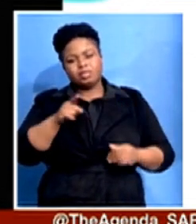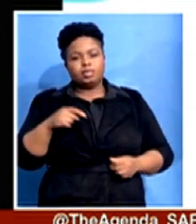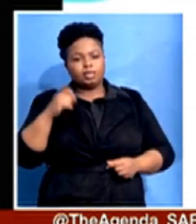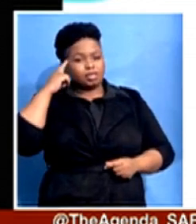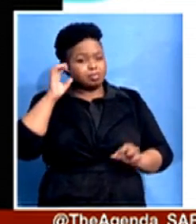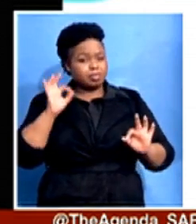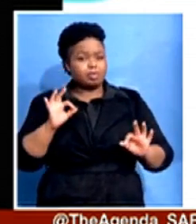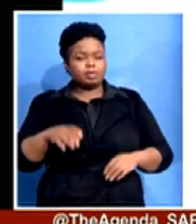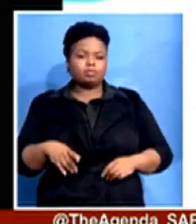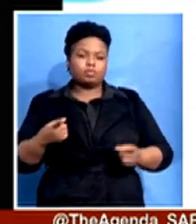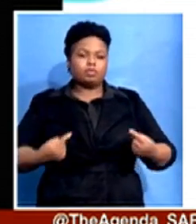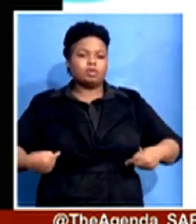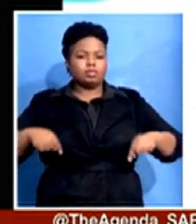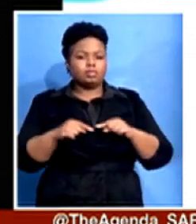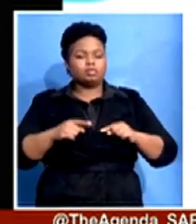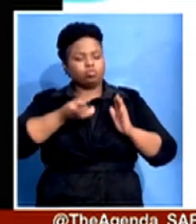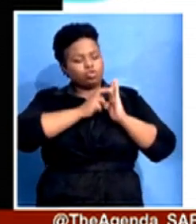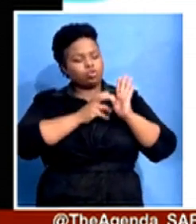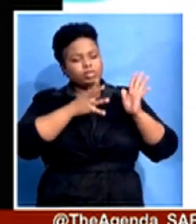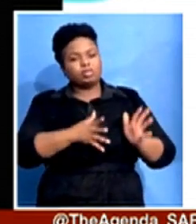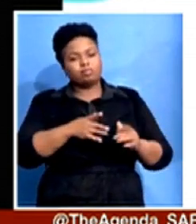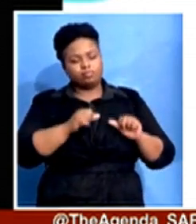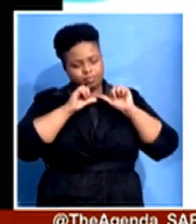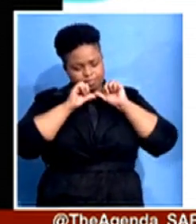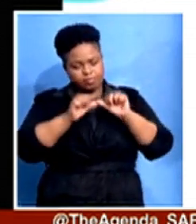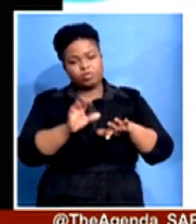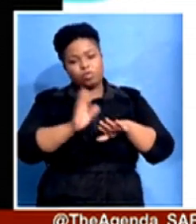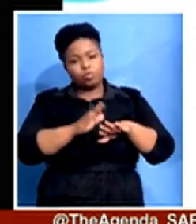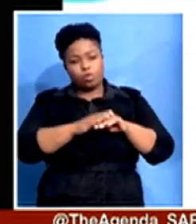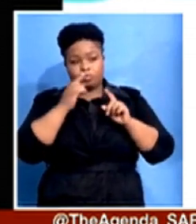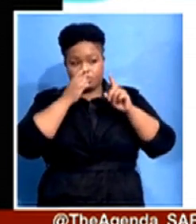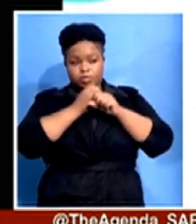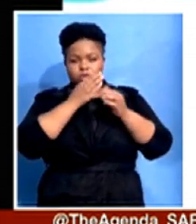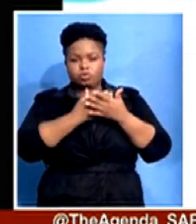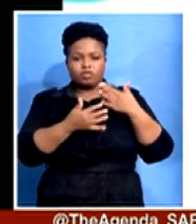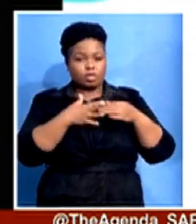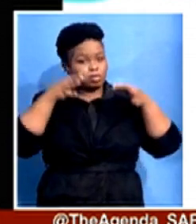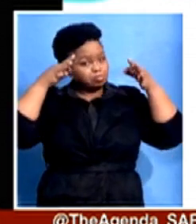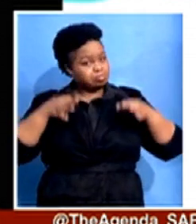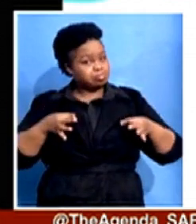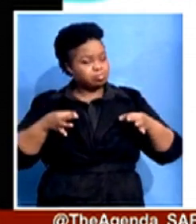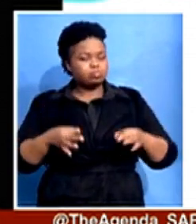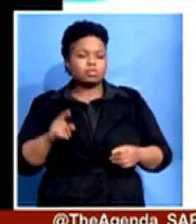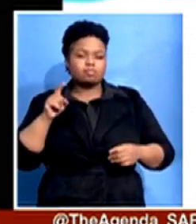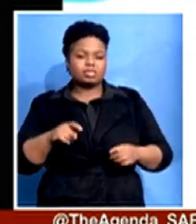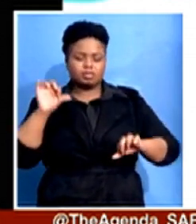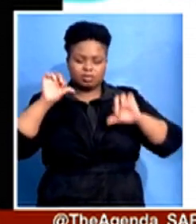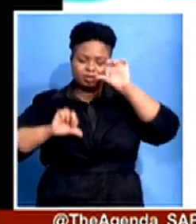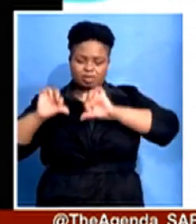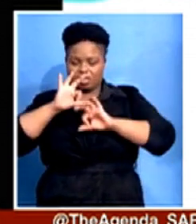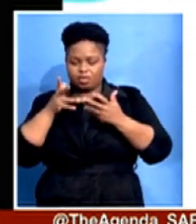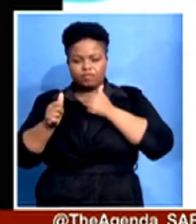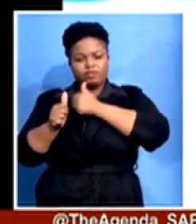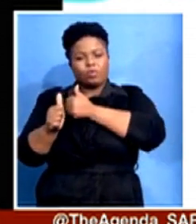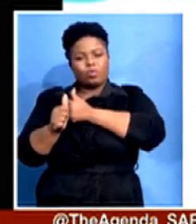we continue to ensure that the decisions we make are very science-based. But for us to be able to make those